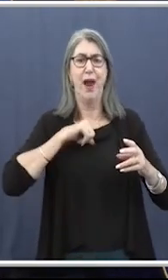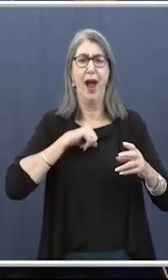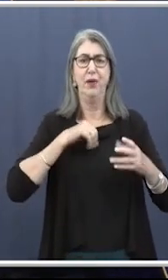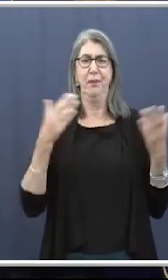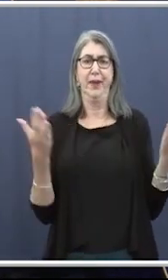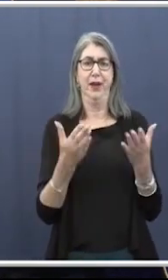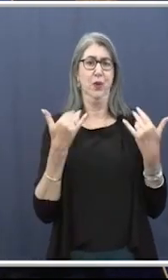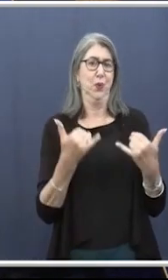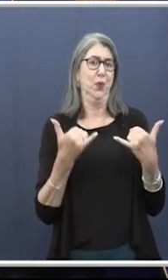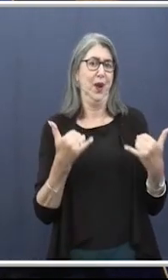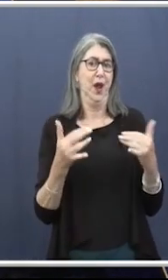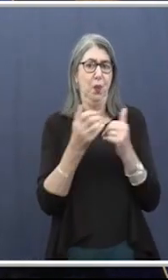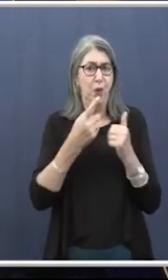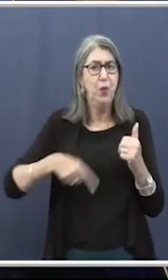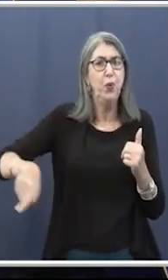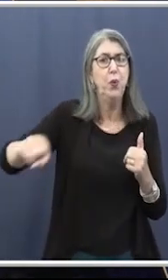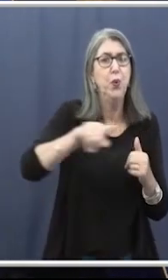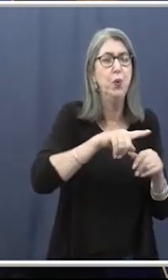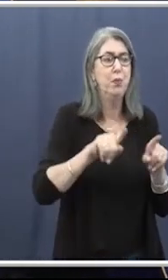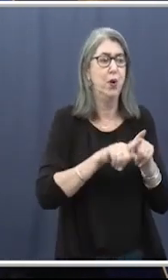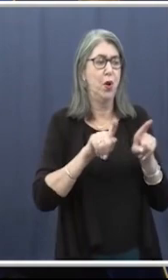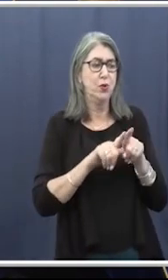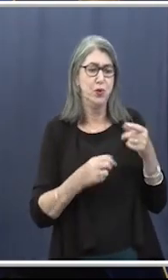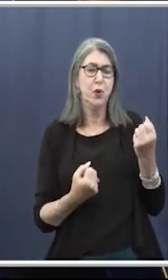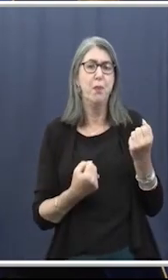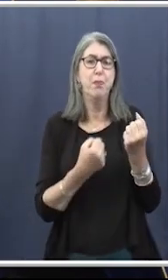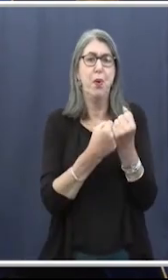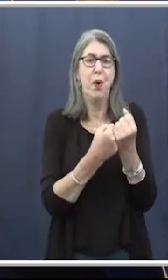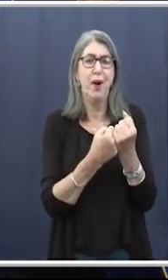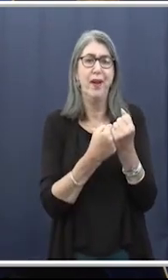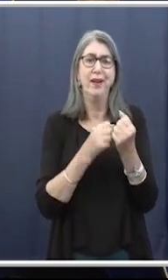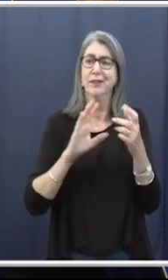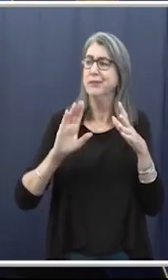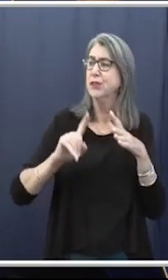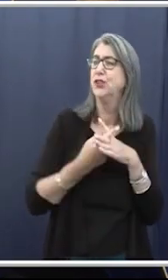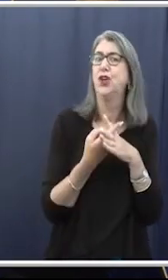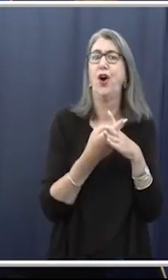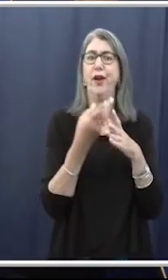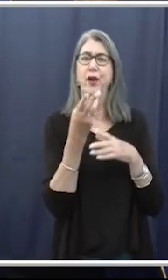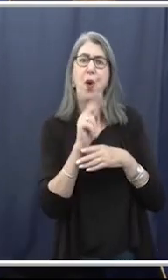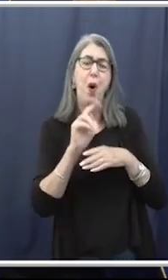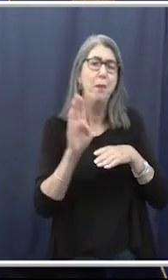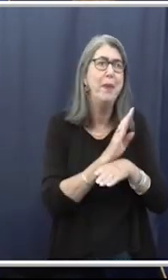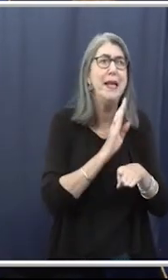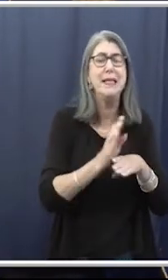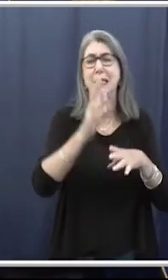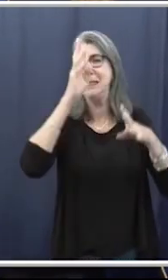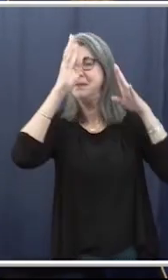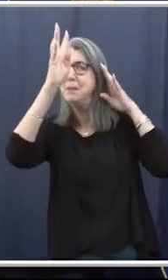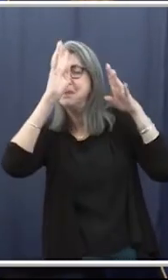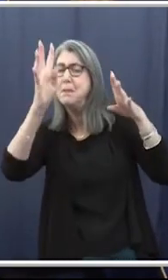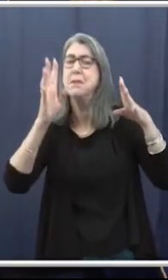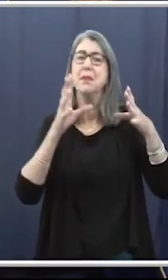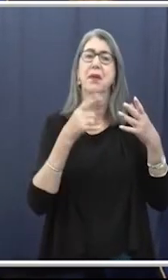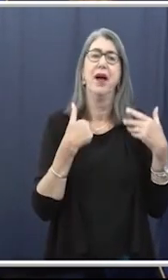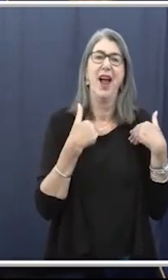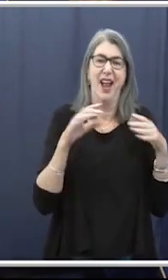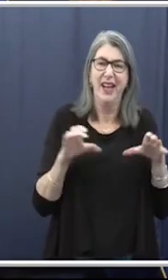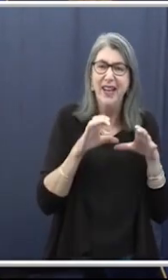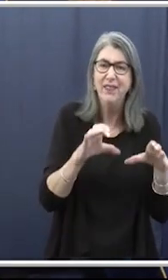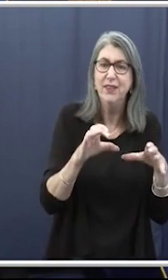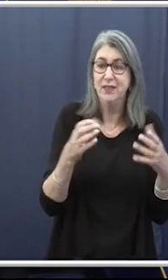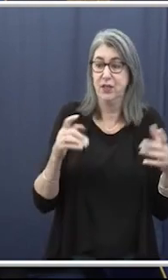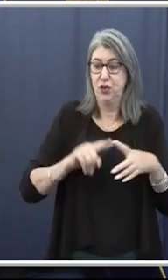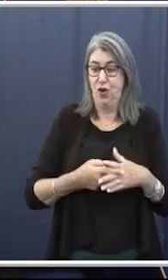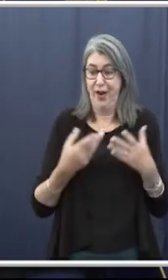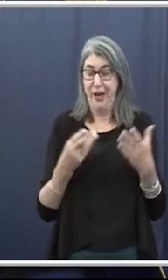here today with you, but also supporting the entrepreneurship and innovation activities in Mercy College,